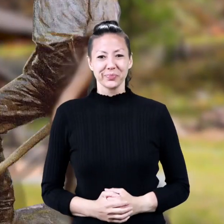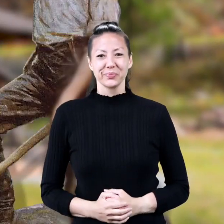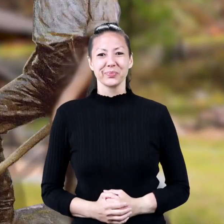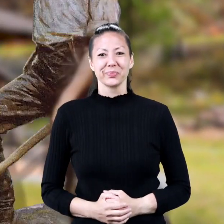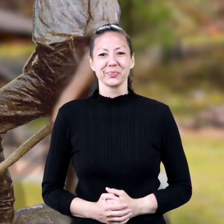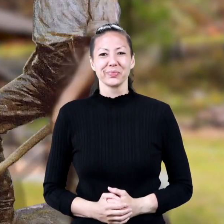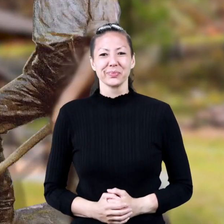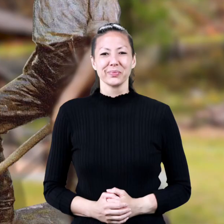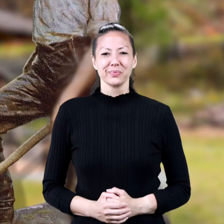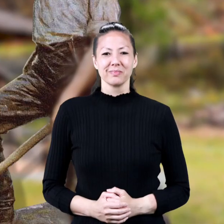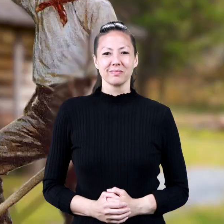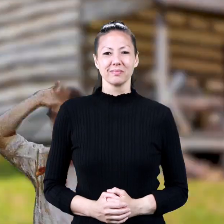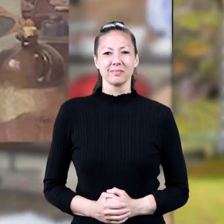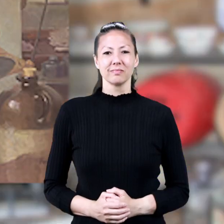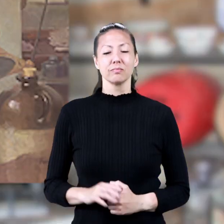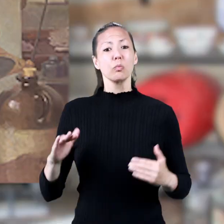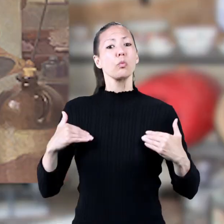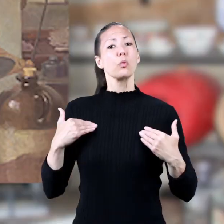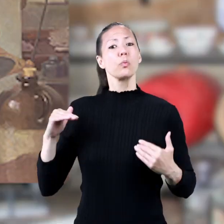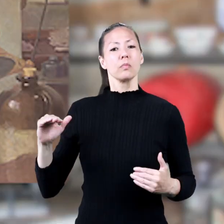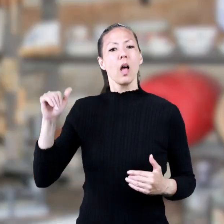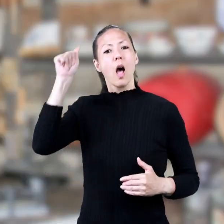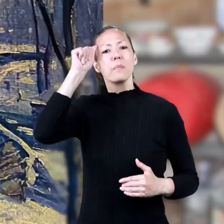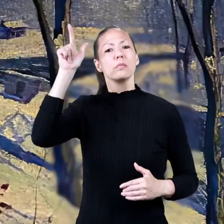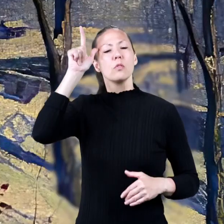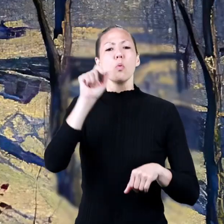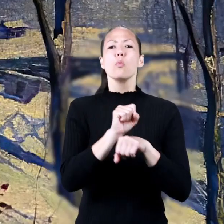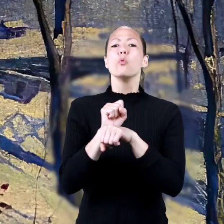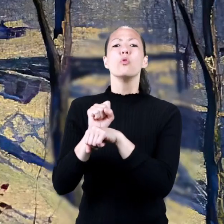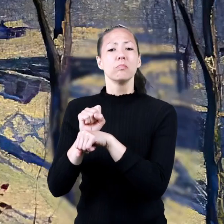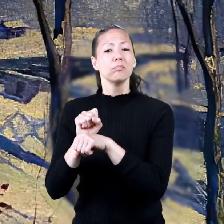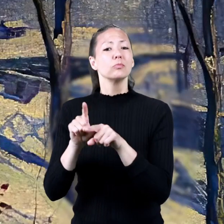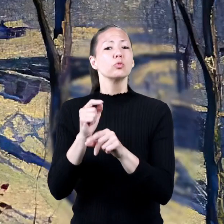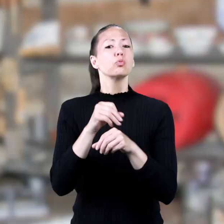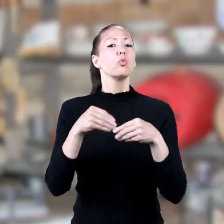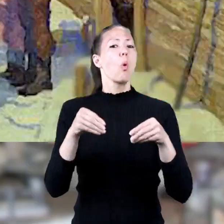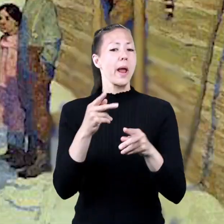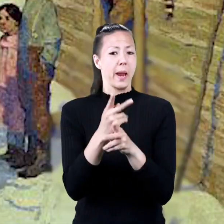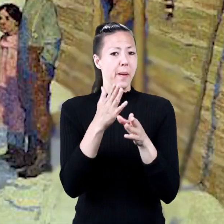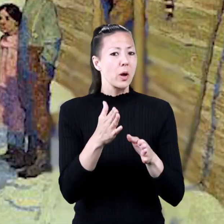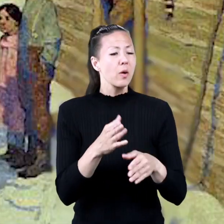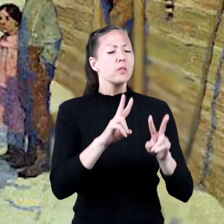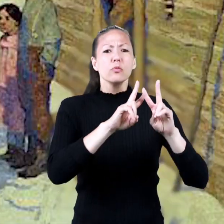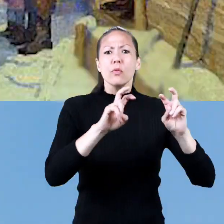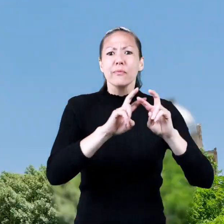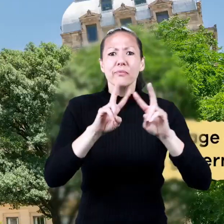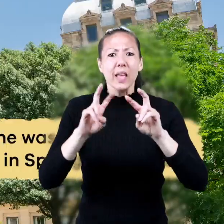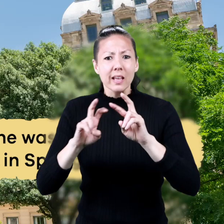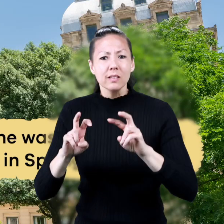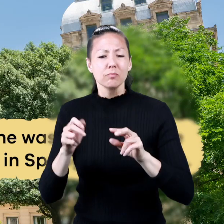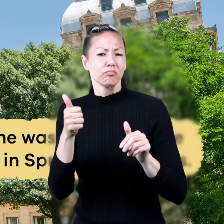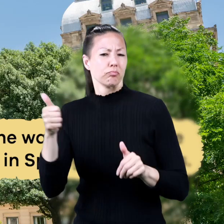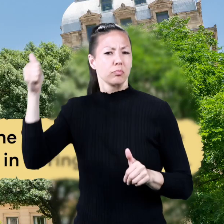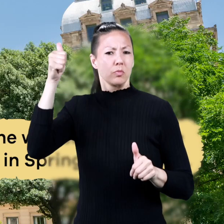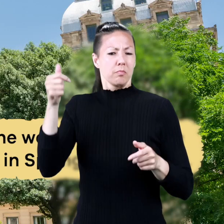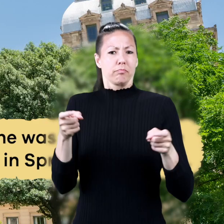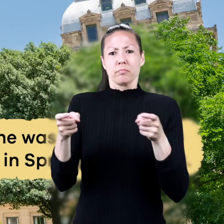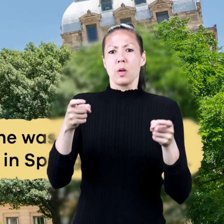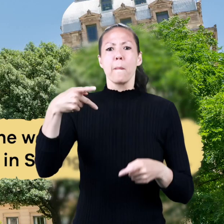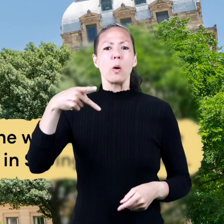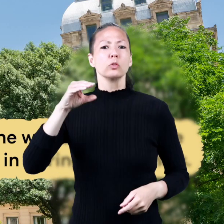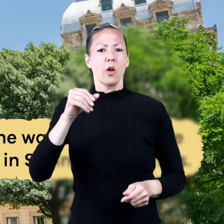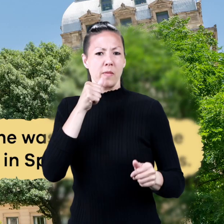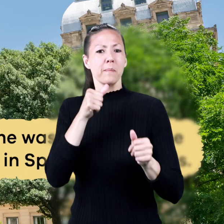his youth, Lincoln worked as a storekeeper, surveyor, and postmaster. By the age of